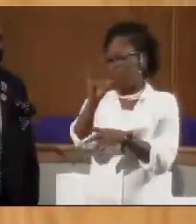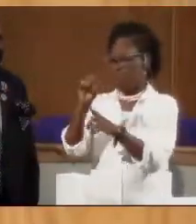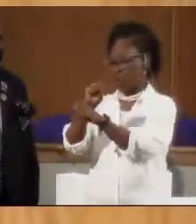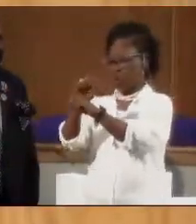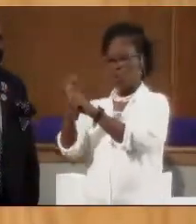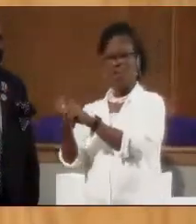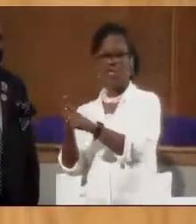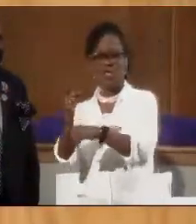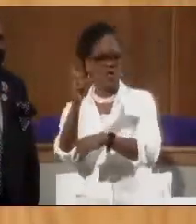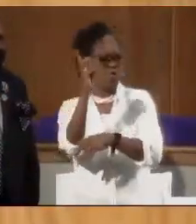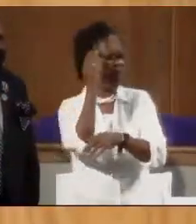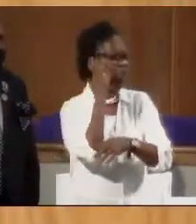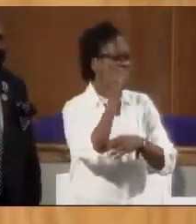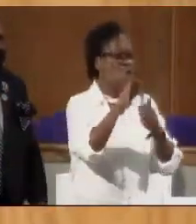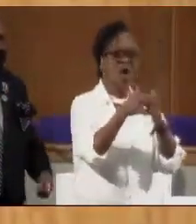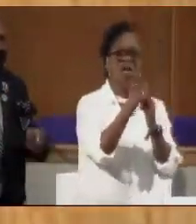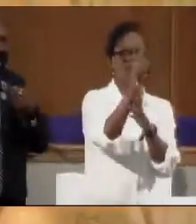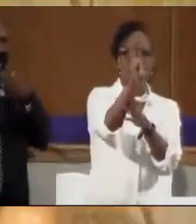circumstances.